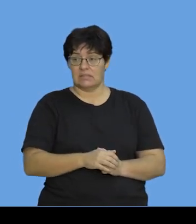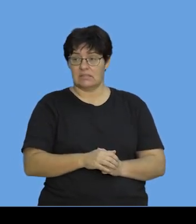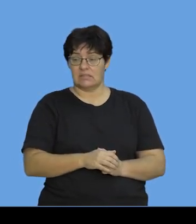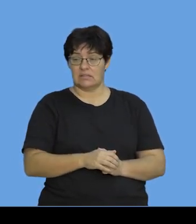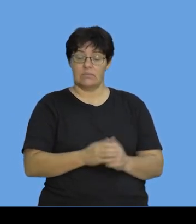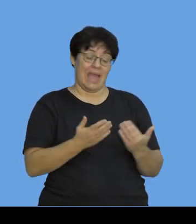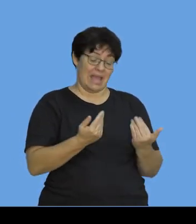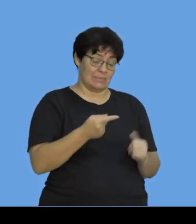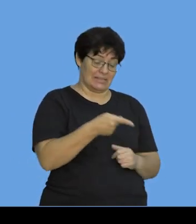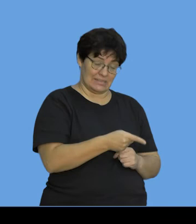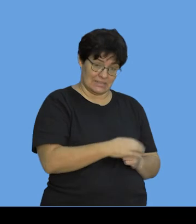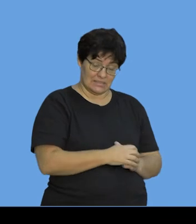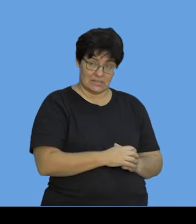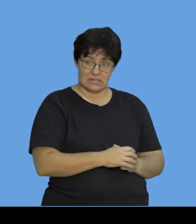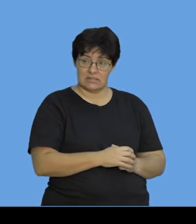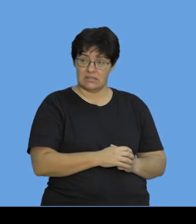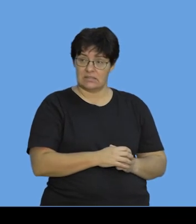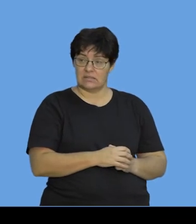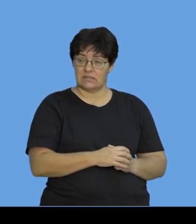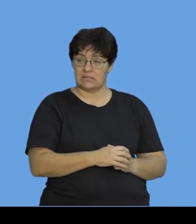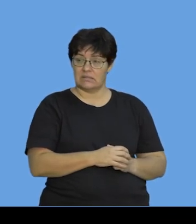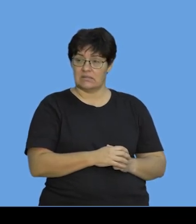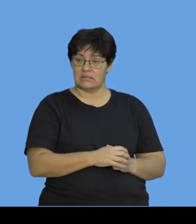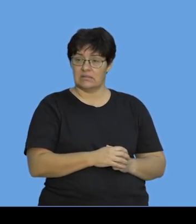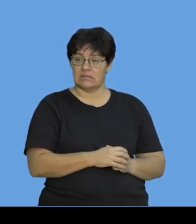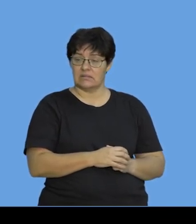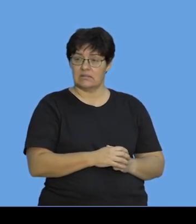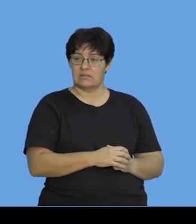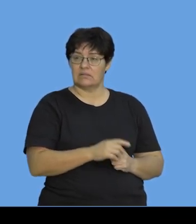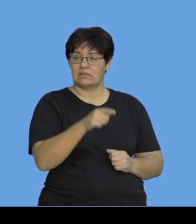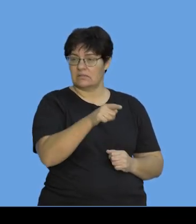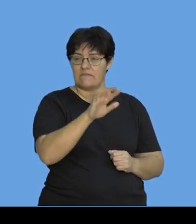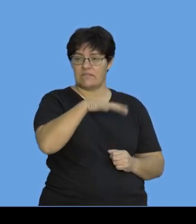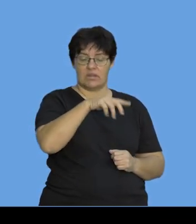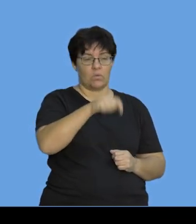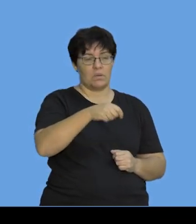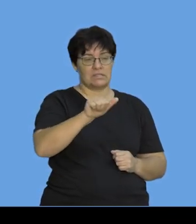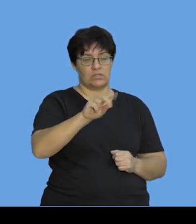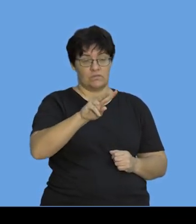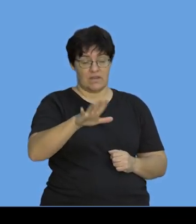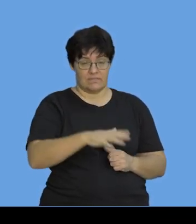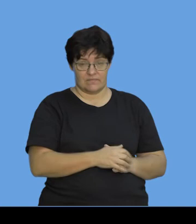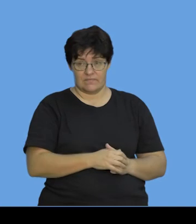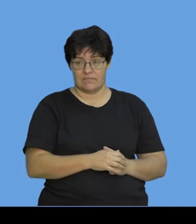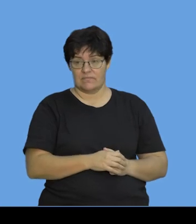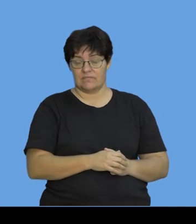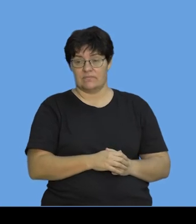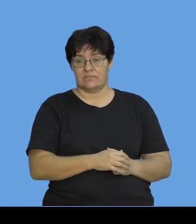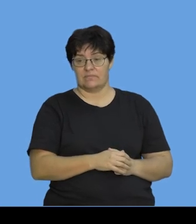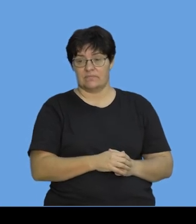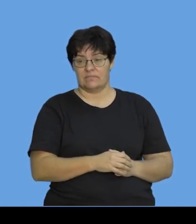the theoretical. In this case, the theoretical is 15,625, okay? So that's